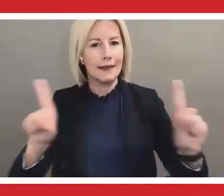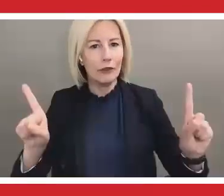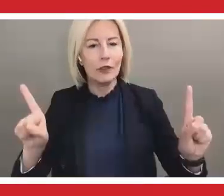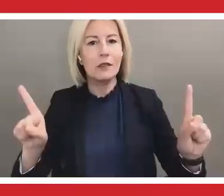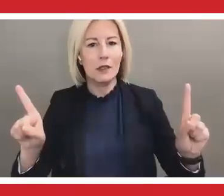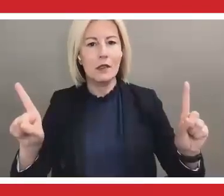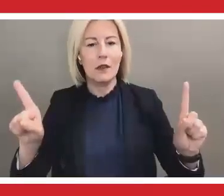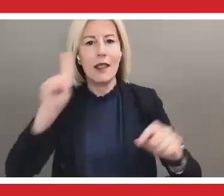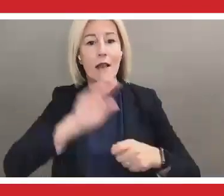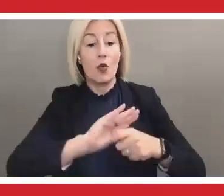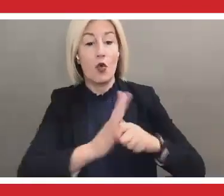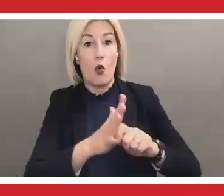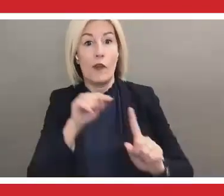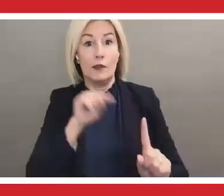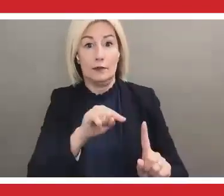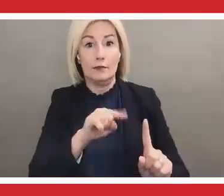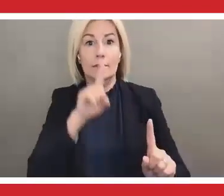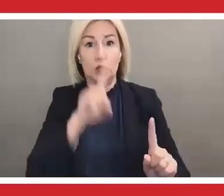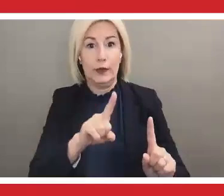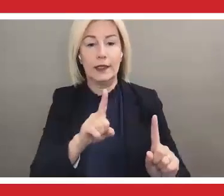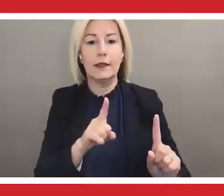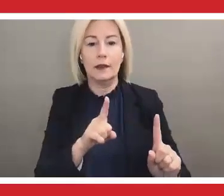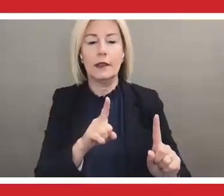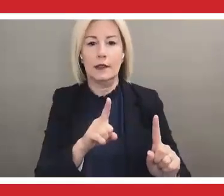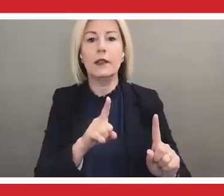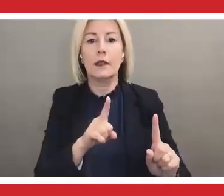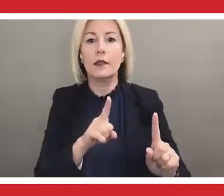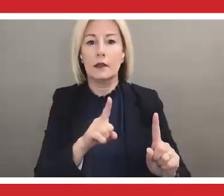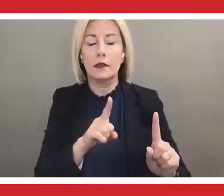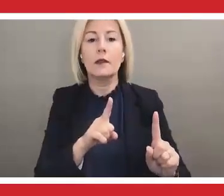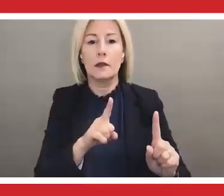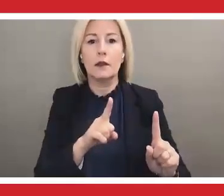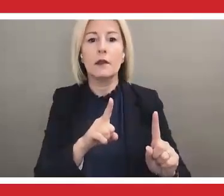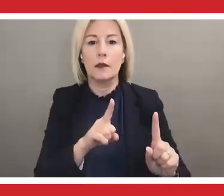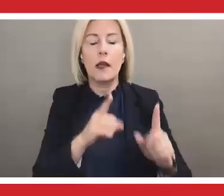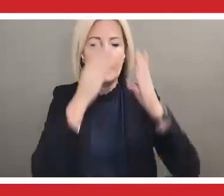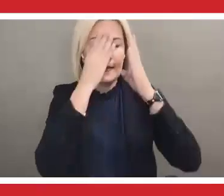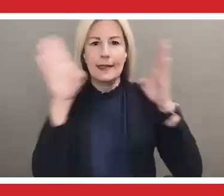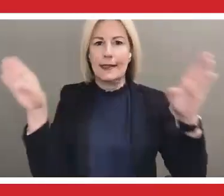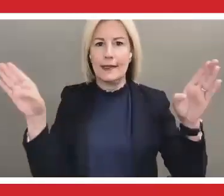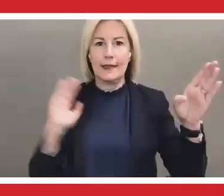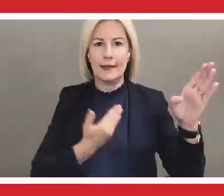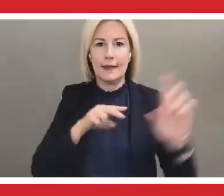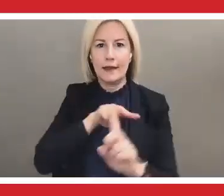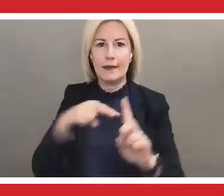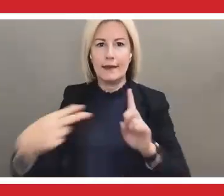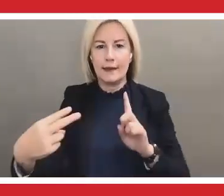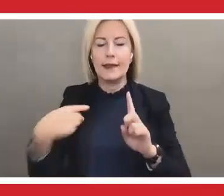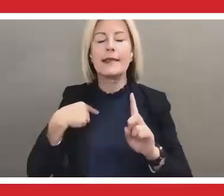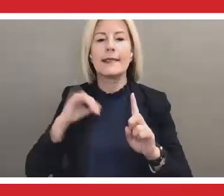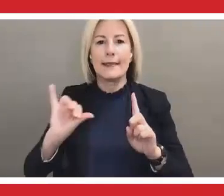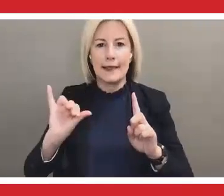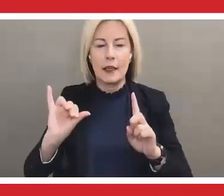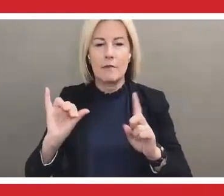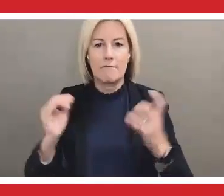really put it to, I think broadened our perspective and deepened our perspective, actually. That is